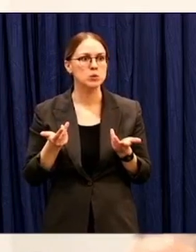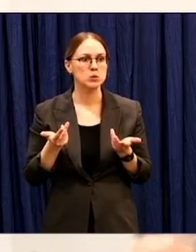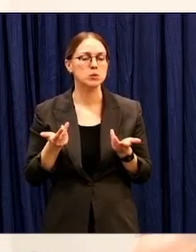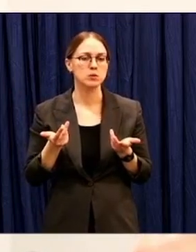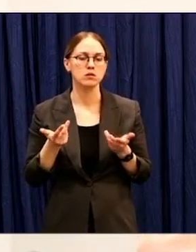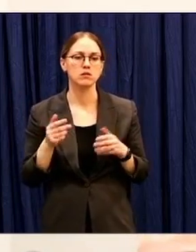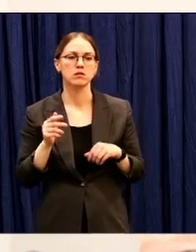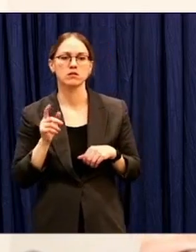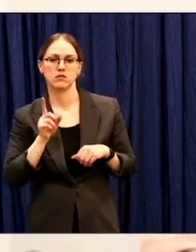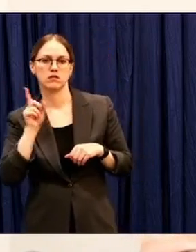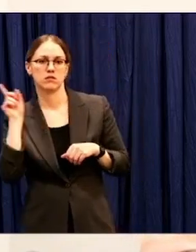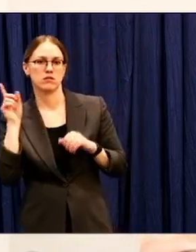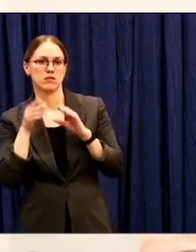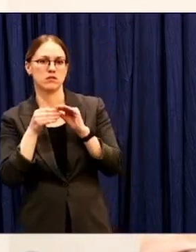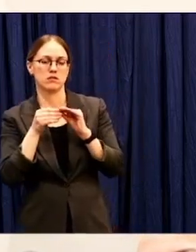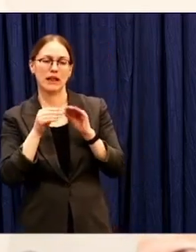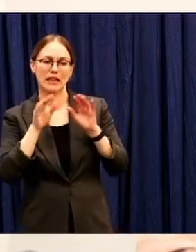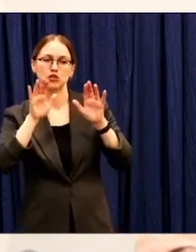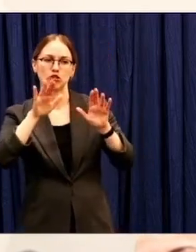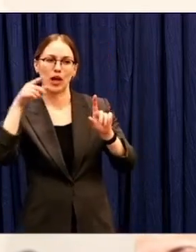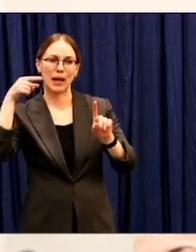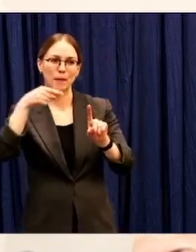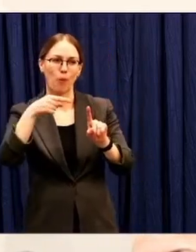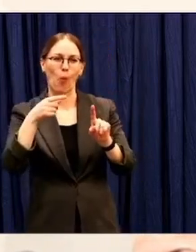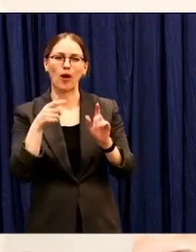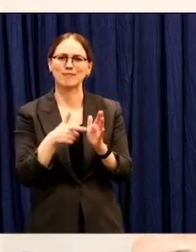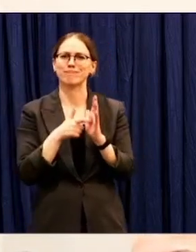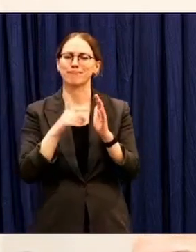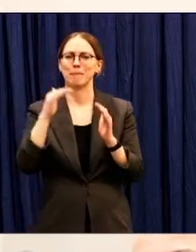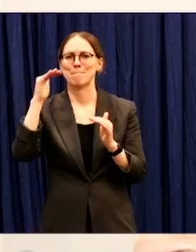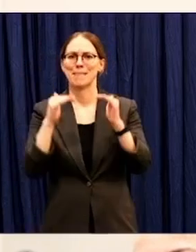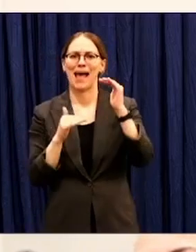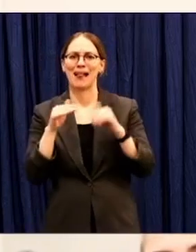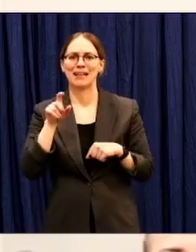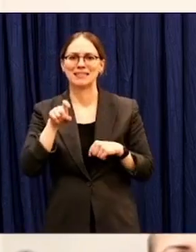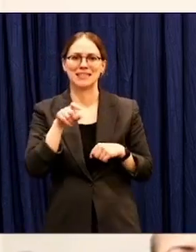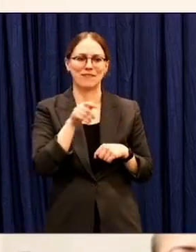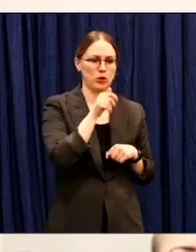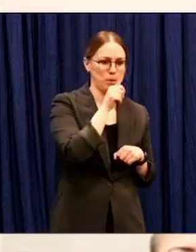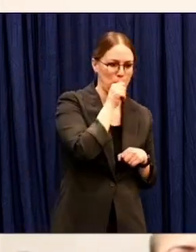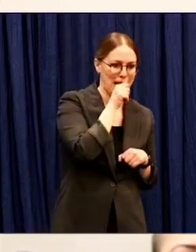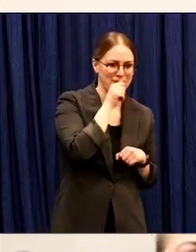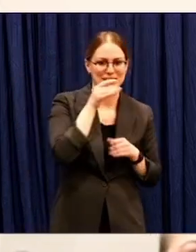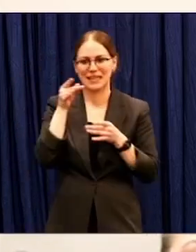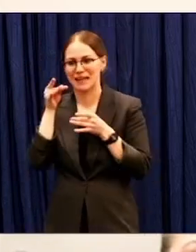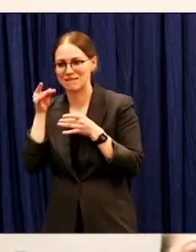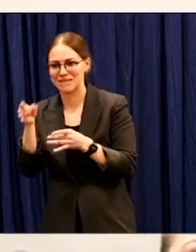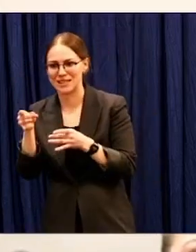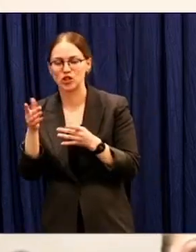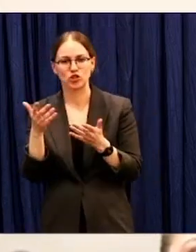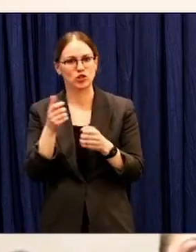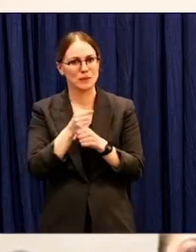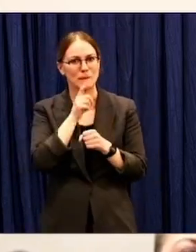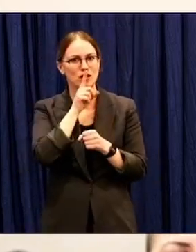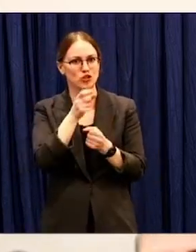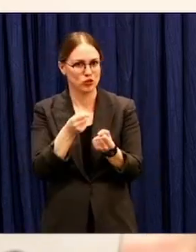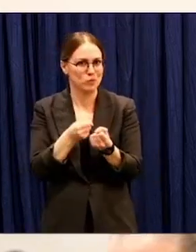That's a great discussion. So how do you balance that need for privacy with the efficiency that it could help to support your